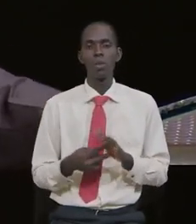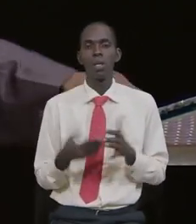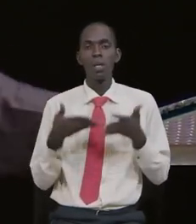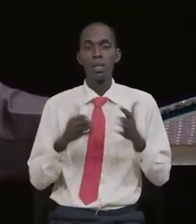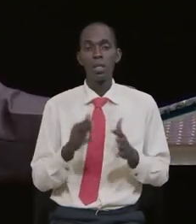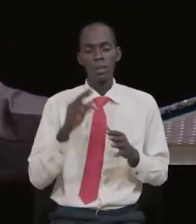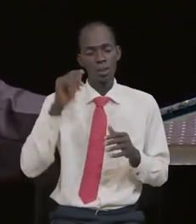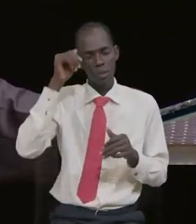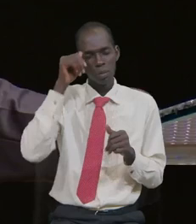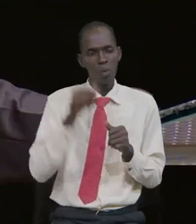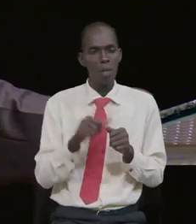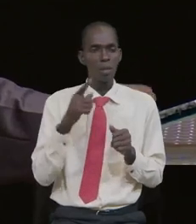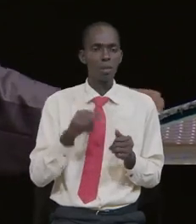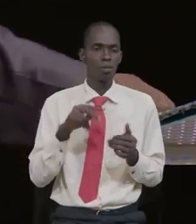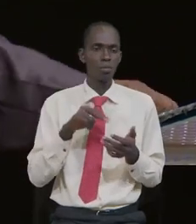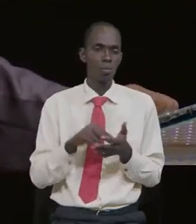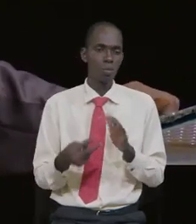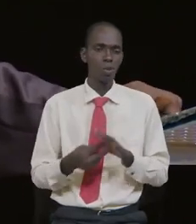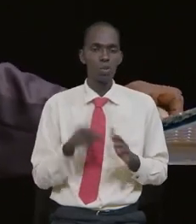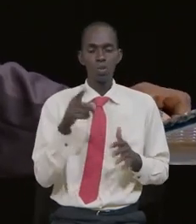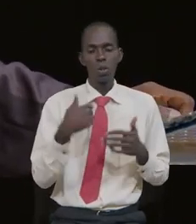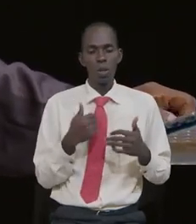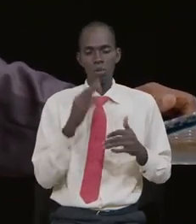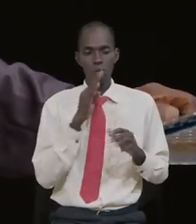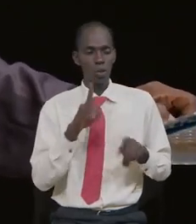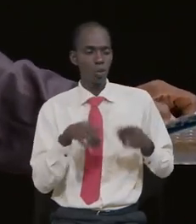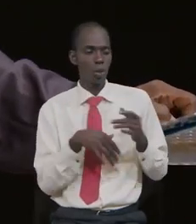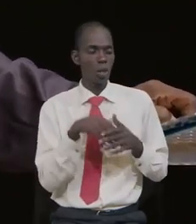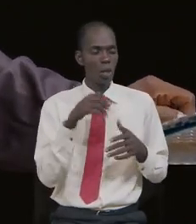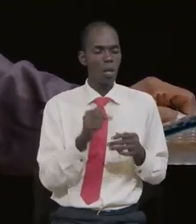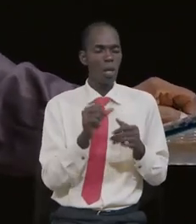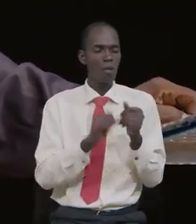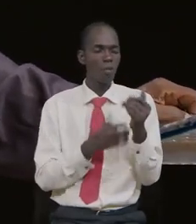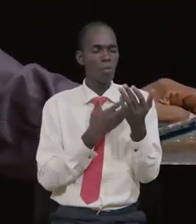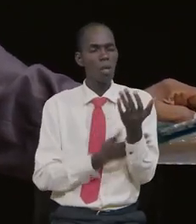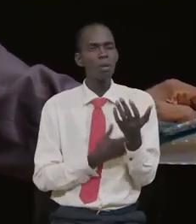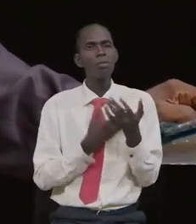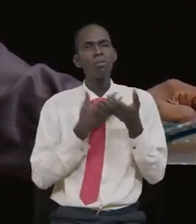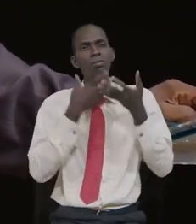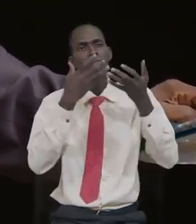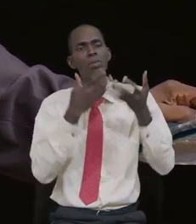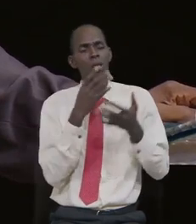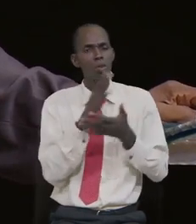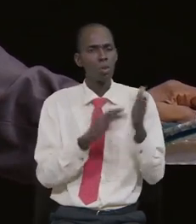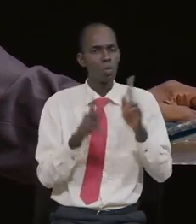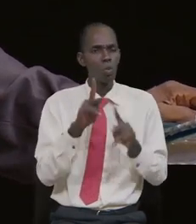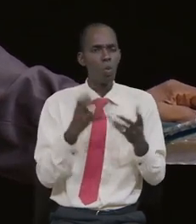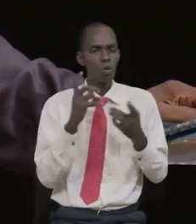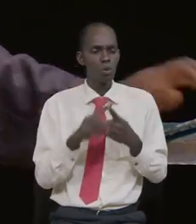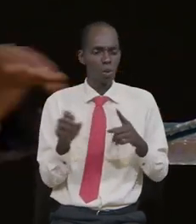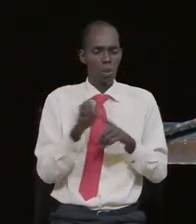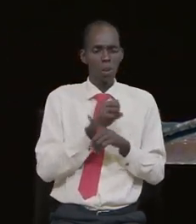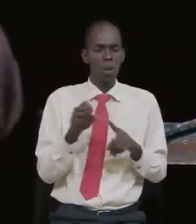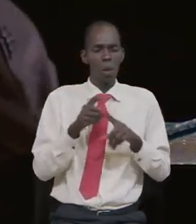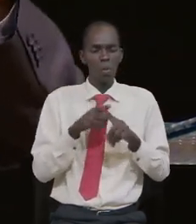the purpose. You know, you've been going out for morning cry and some people wanted to attack you and the Lord delivered